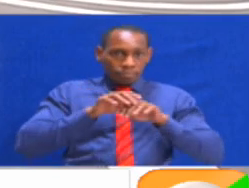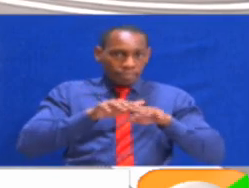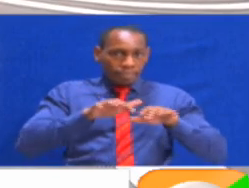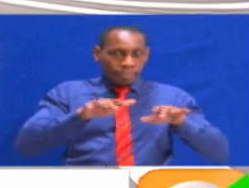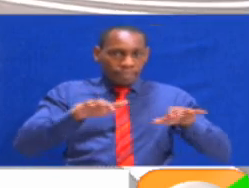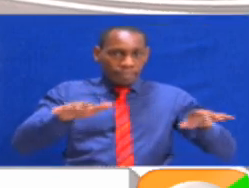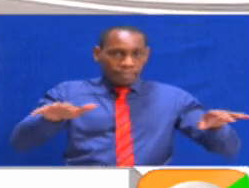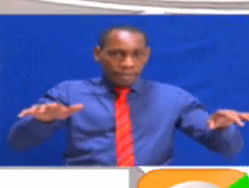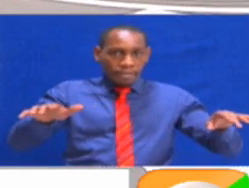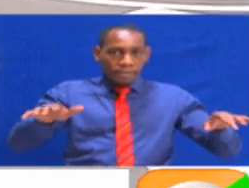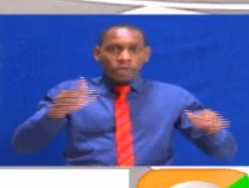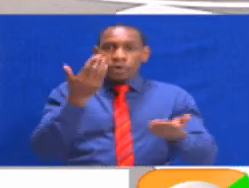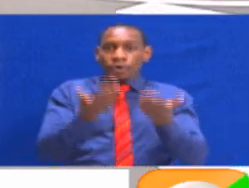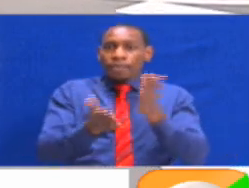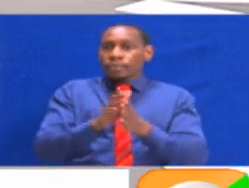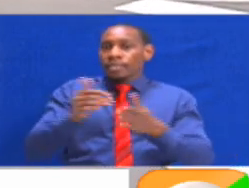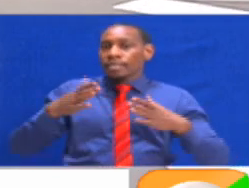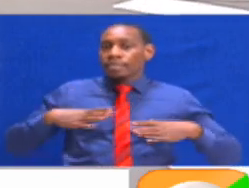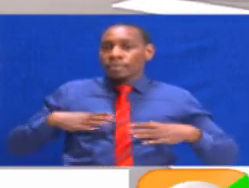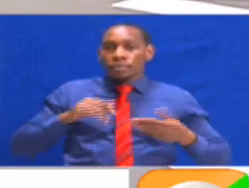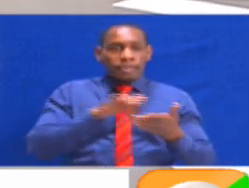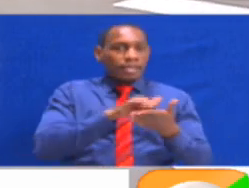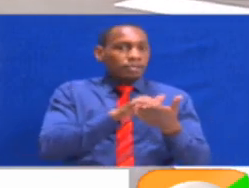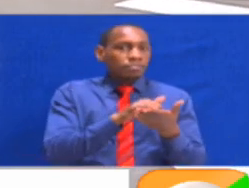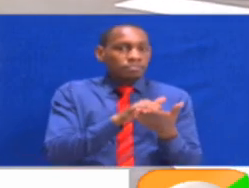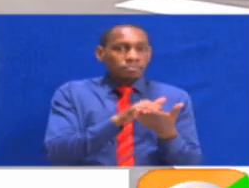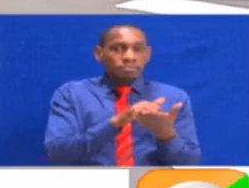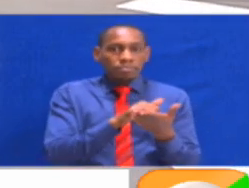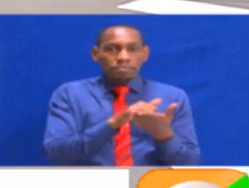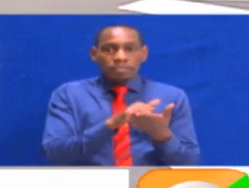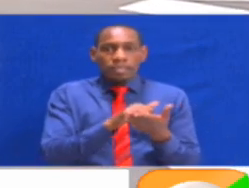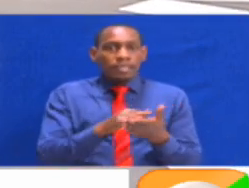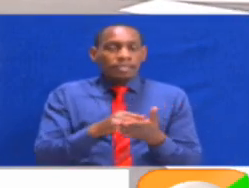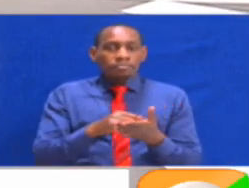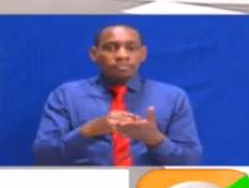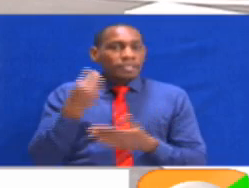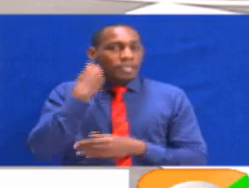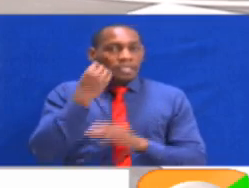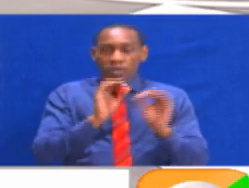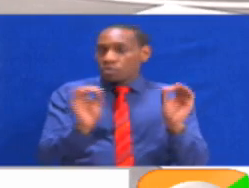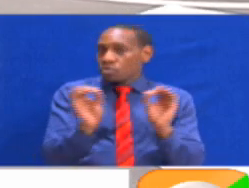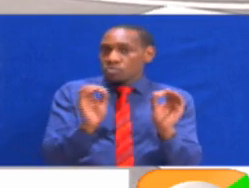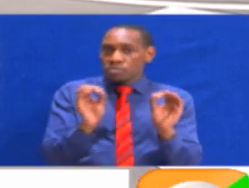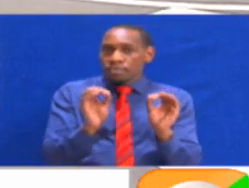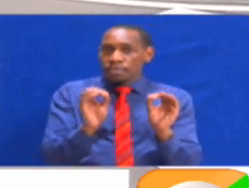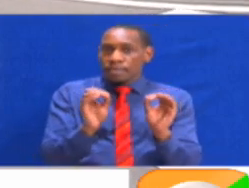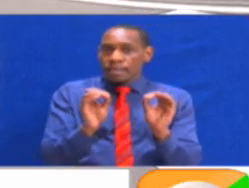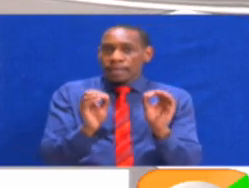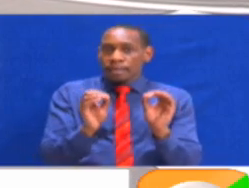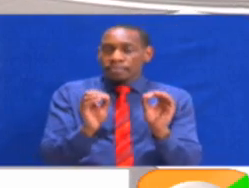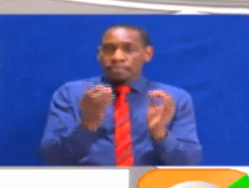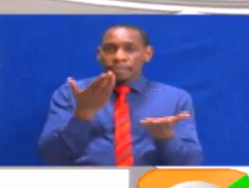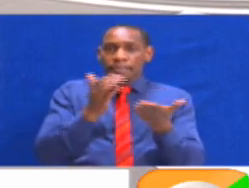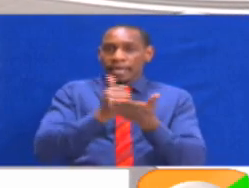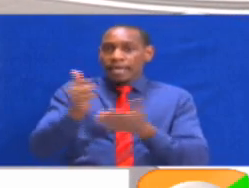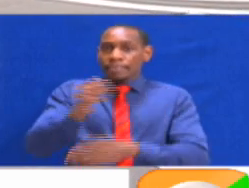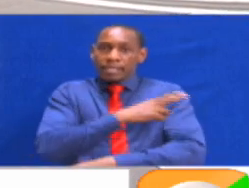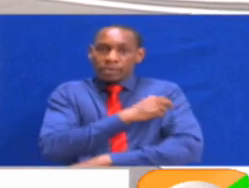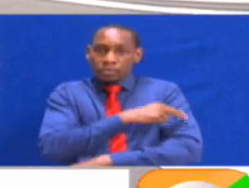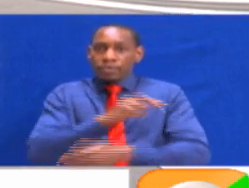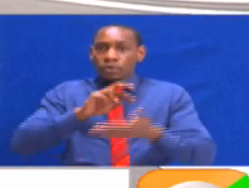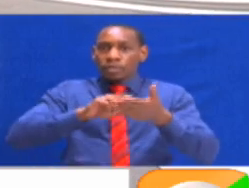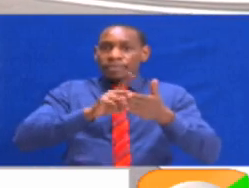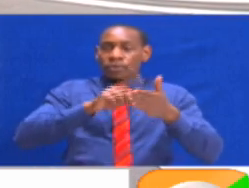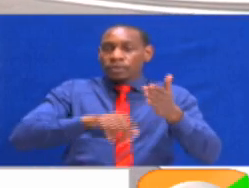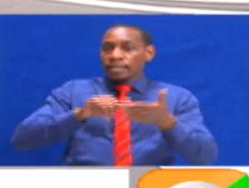a bit more than people who probably are, you know, not too sick and are probably in hospital and that sort of thing. So then that means